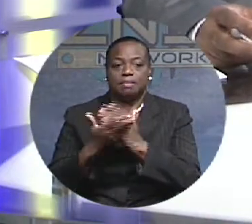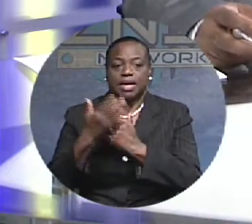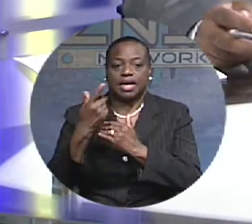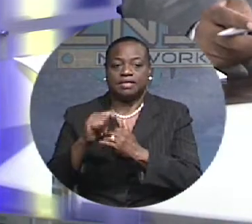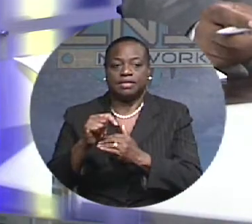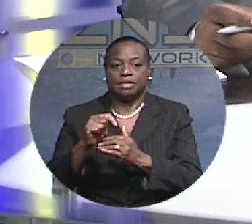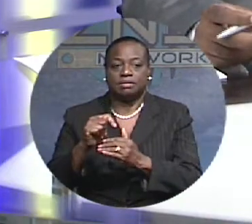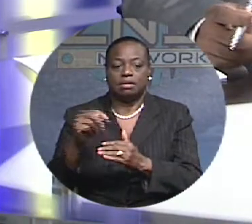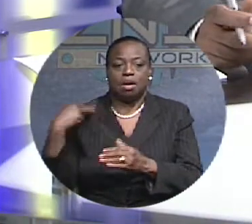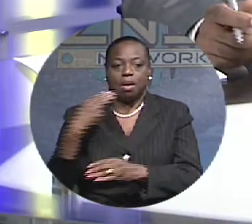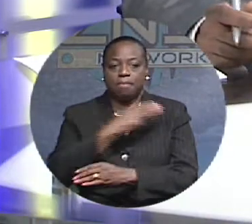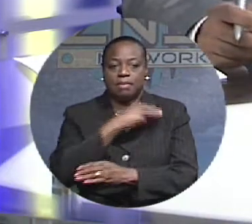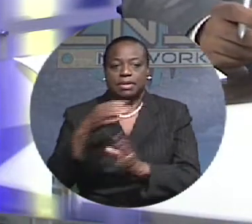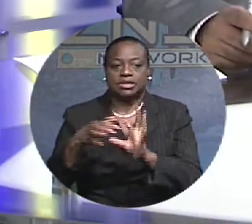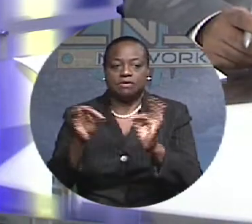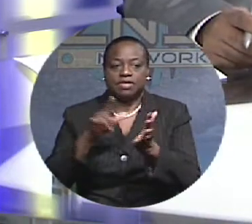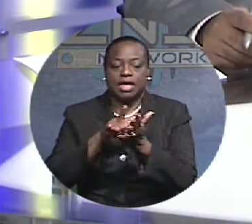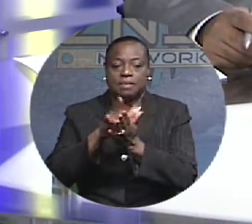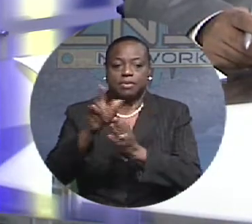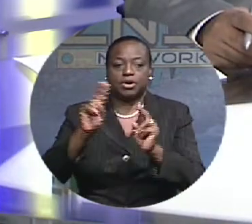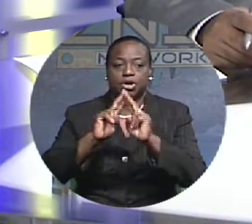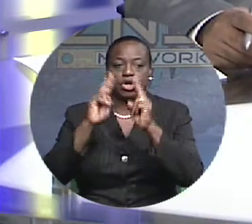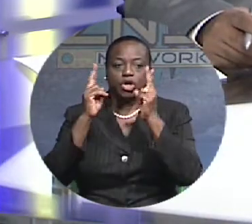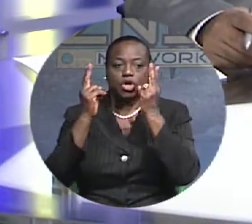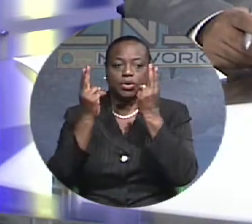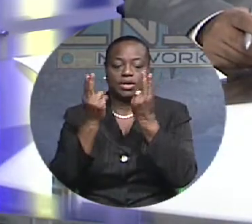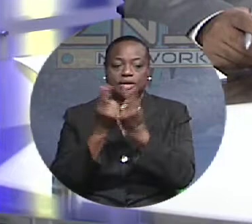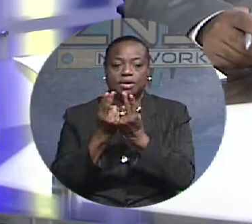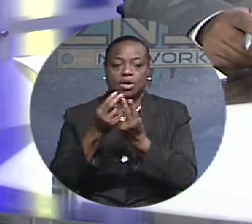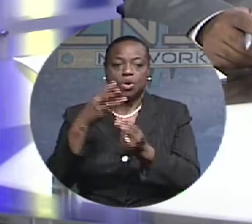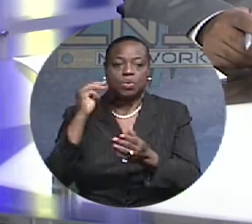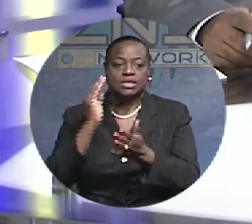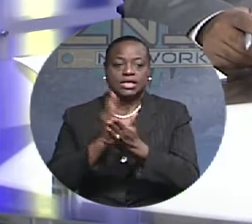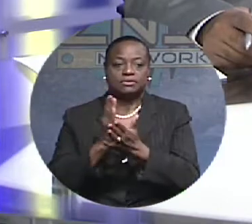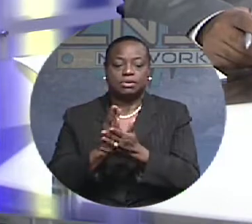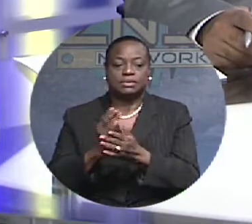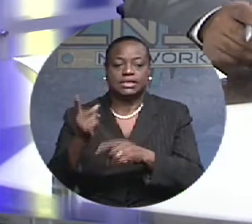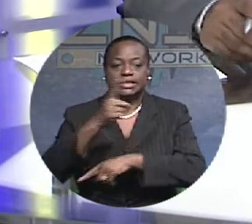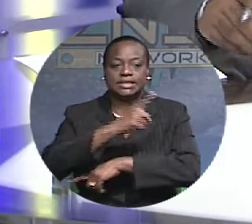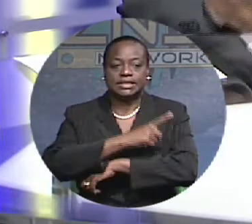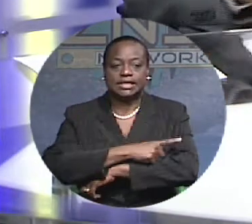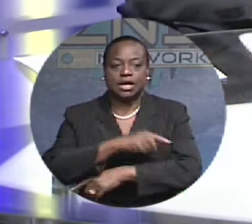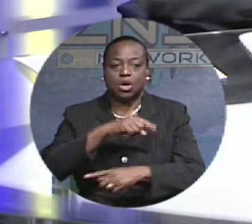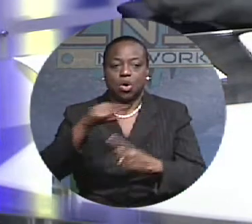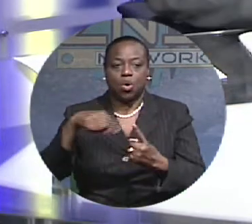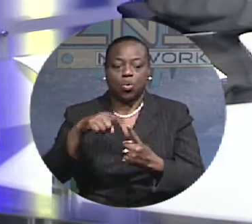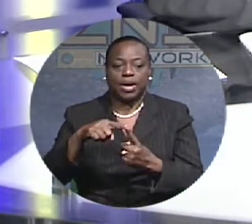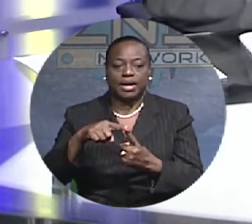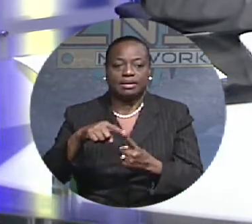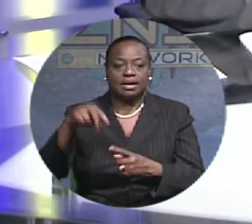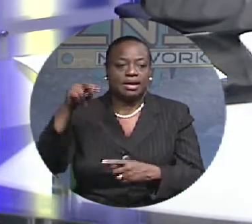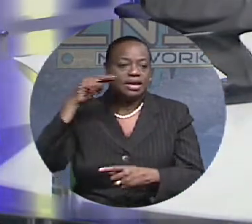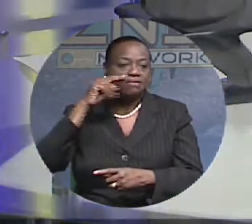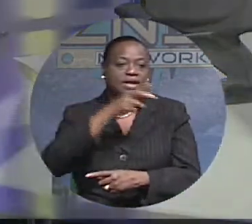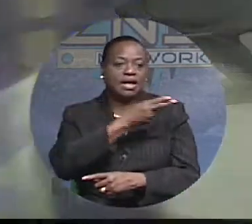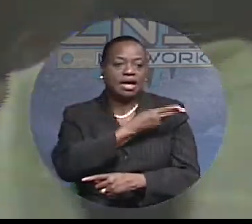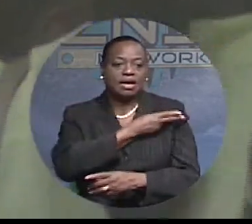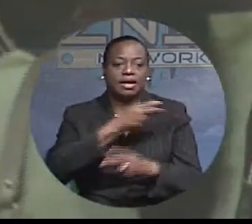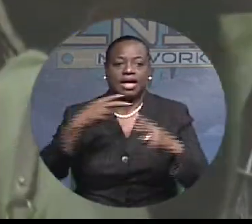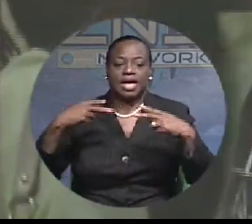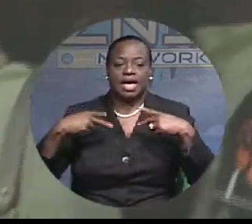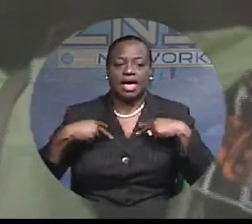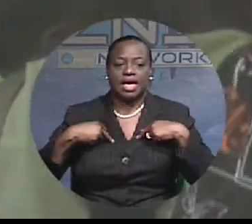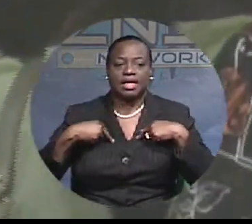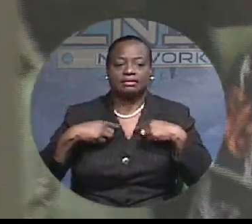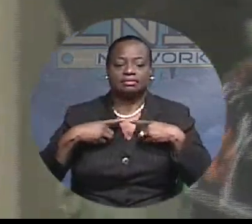of the Airport, Airline and Allied Workers Union was preempted today when Union President Nellarine Harding had an impromptu meeting with Labor Minister